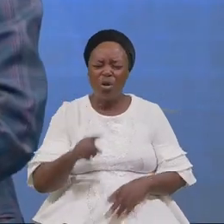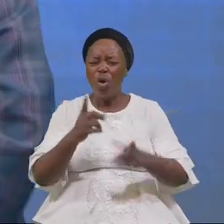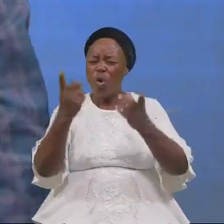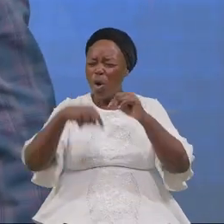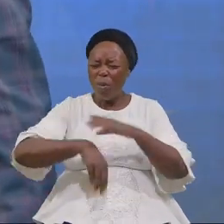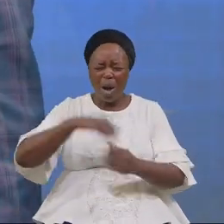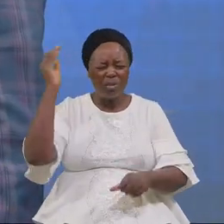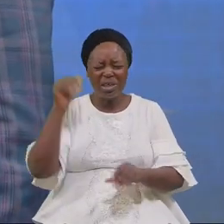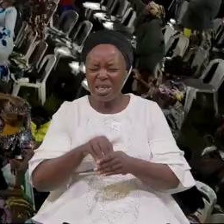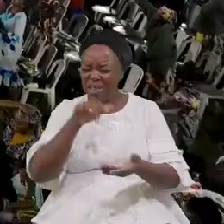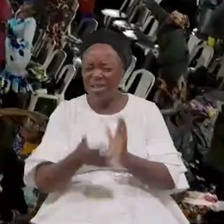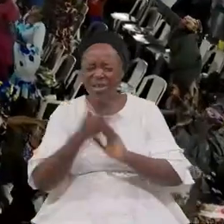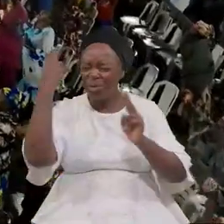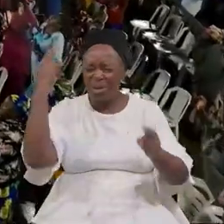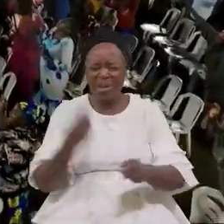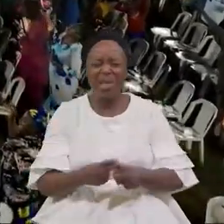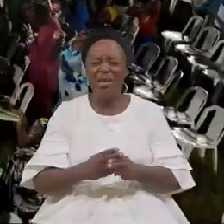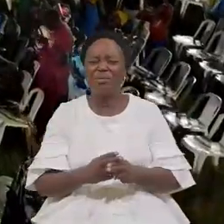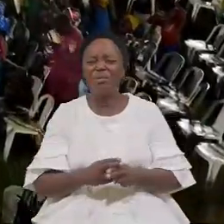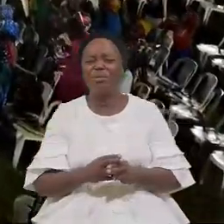in Jesus' name.